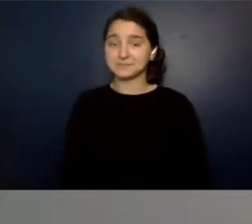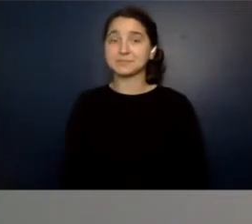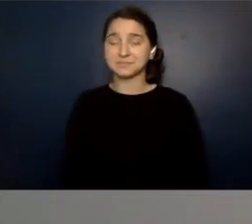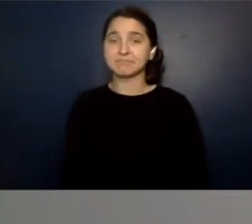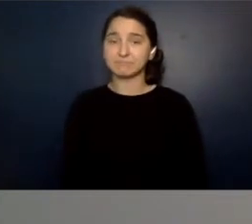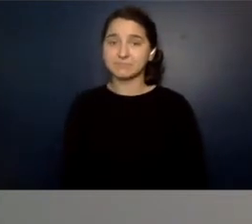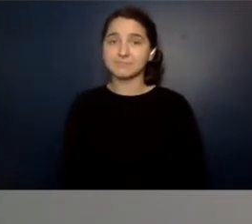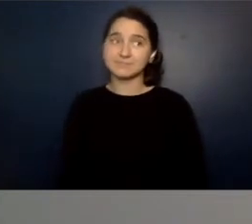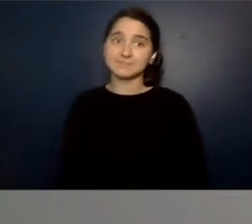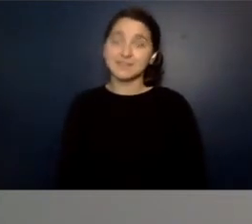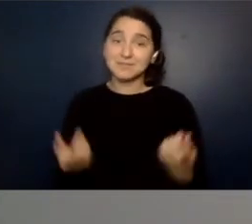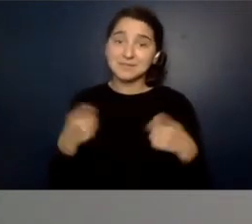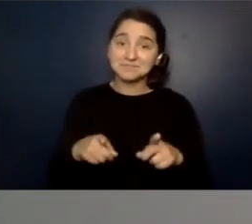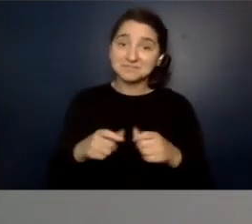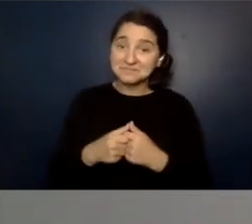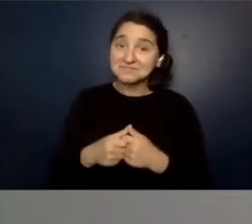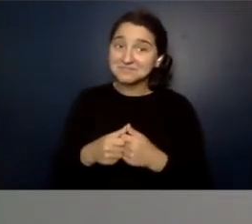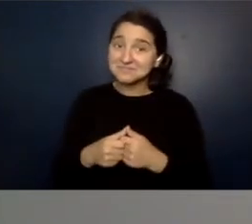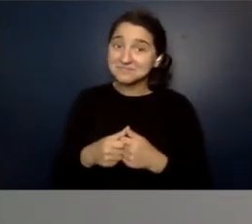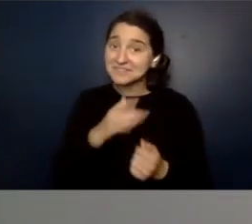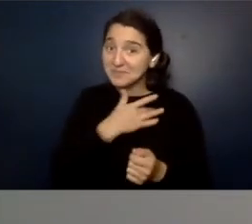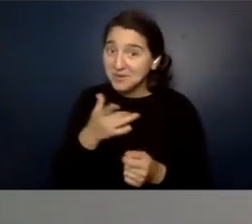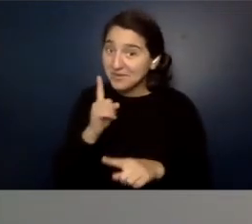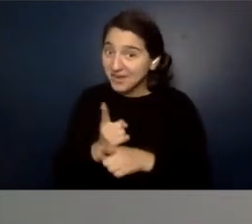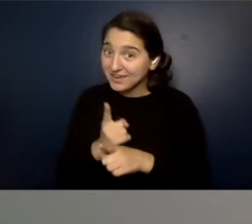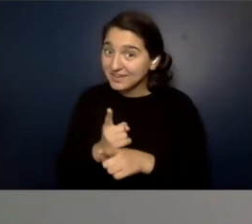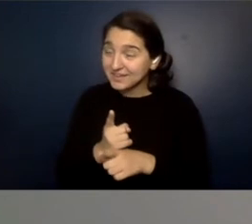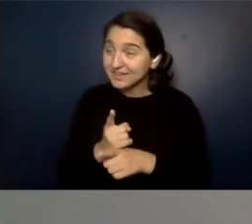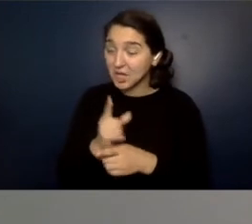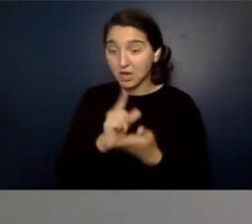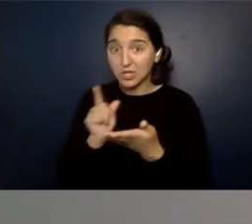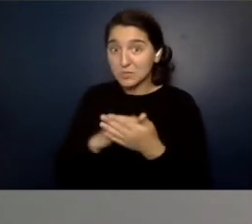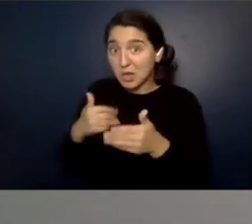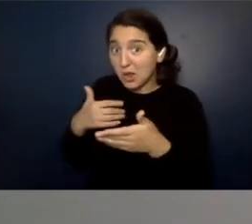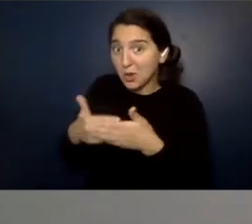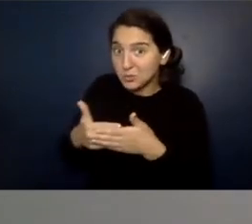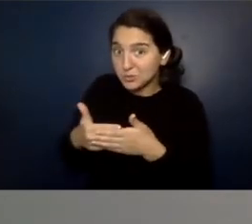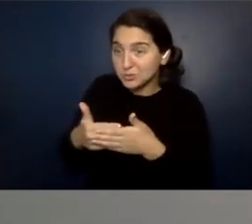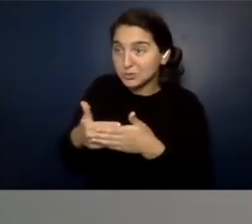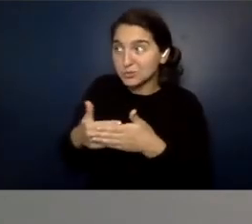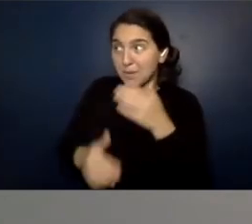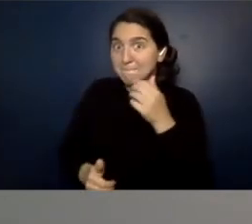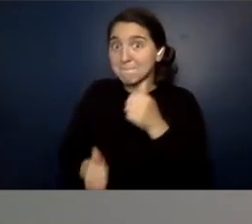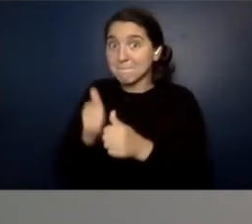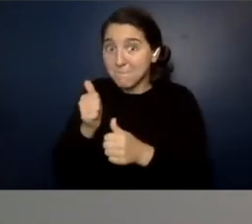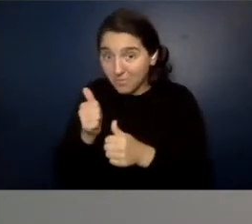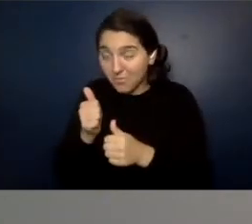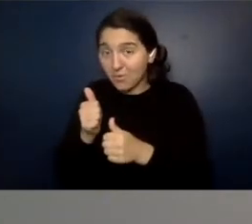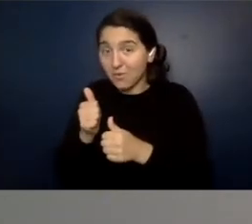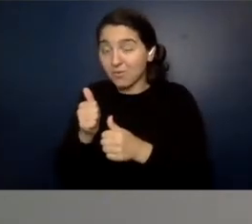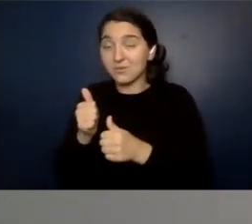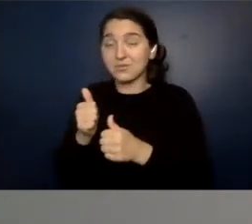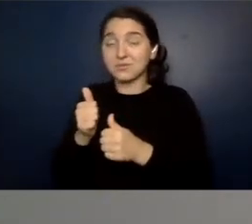the atheists, and even for Baptists to worship as they felt led, wherever they may be. This